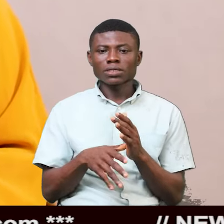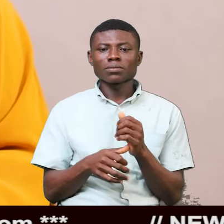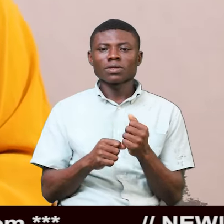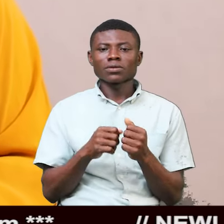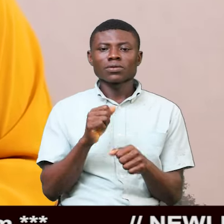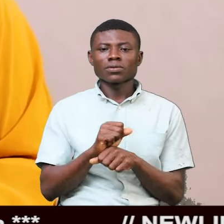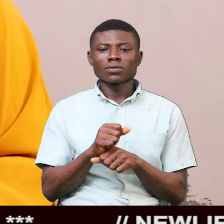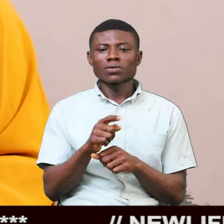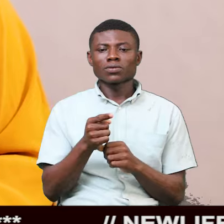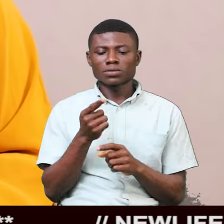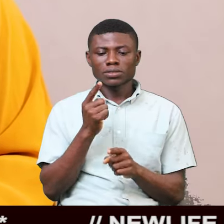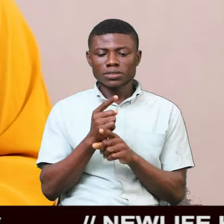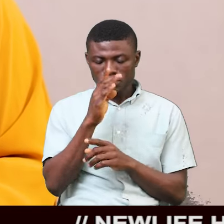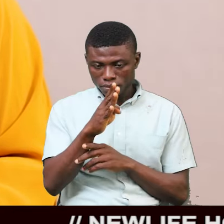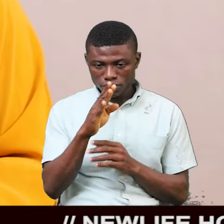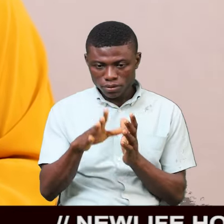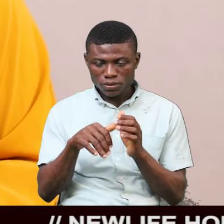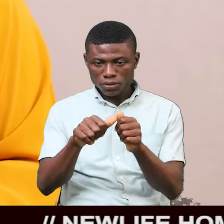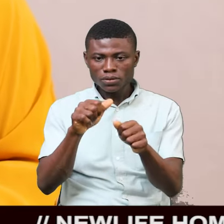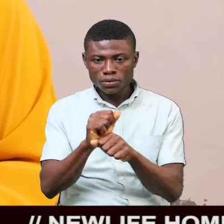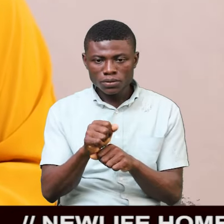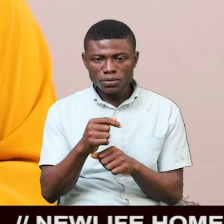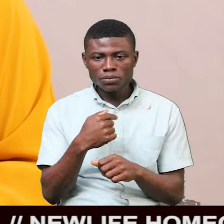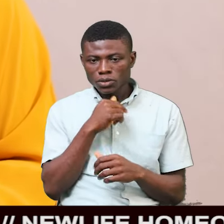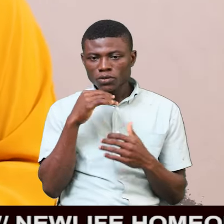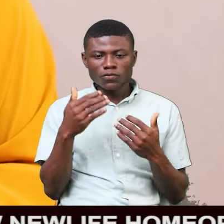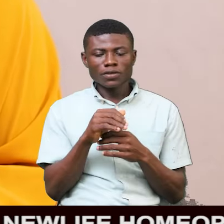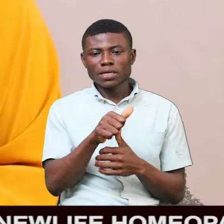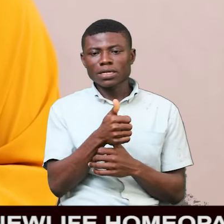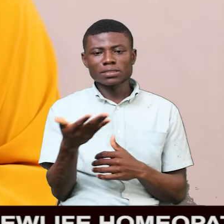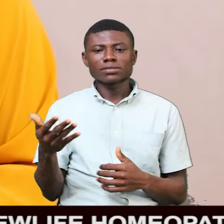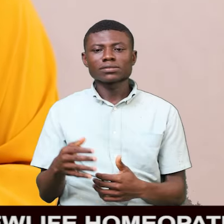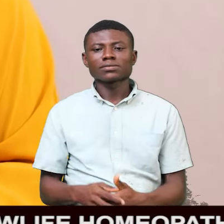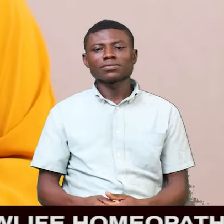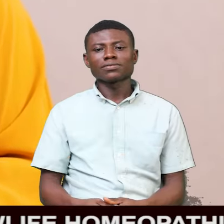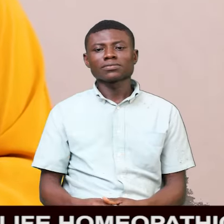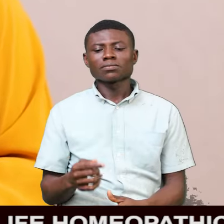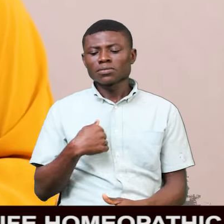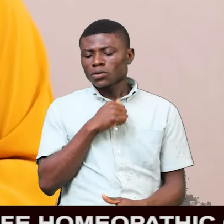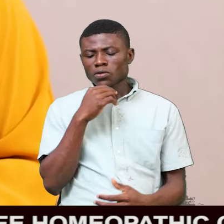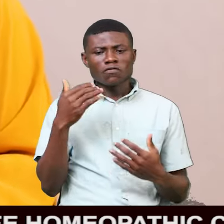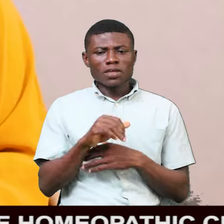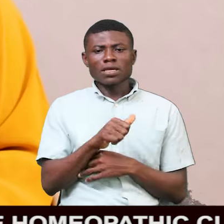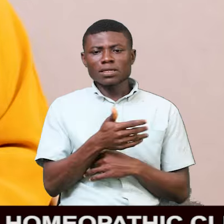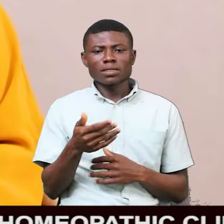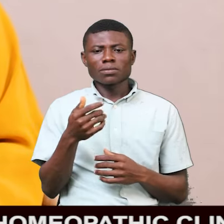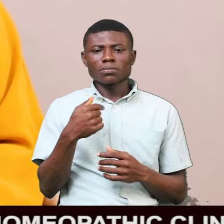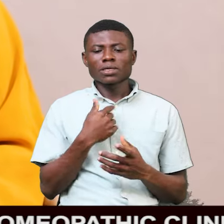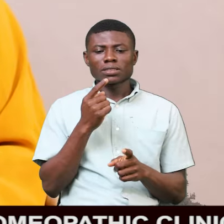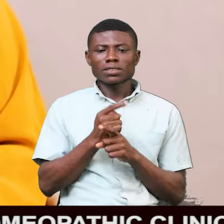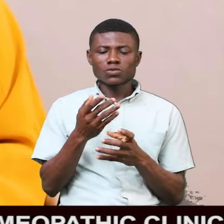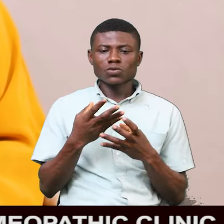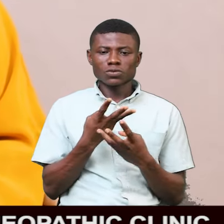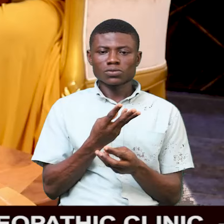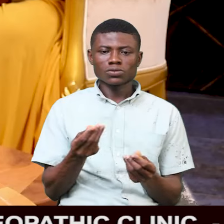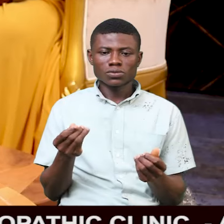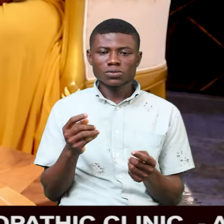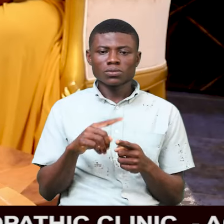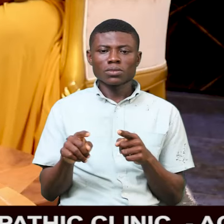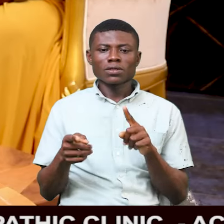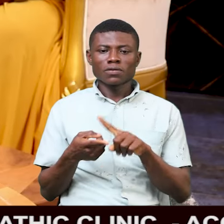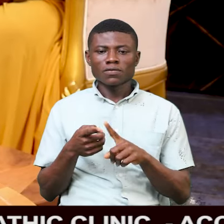de wanim a na akọ bibia no bagawa ya emfa ho wo pe solution na me na emfo